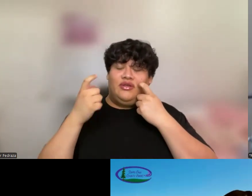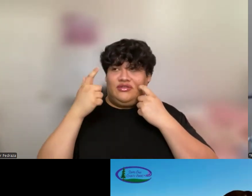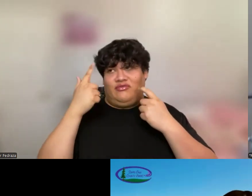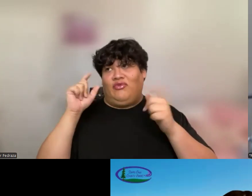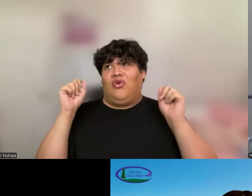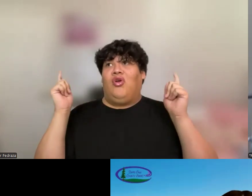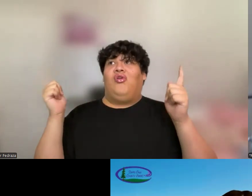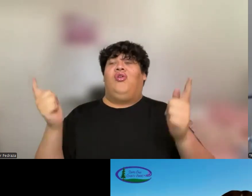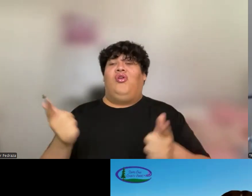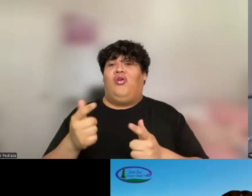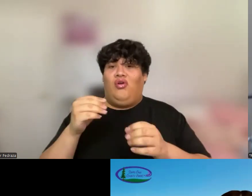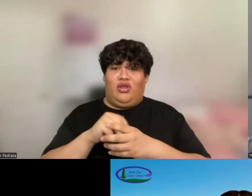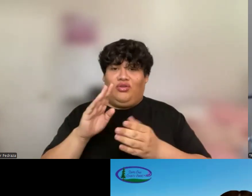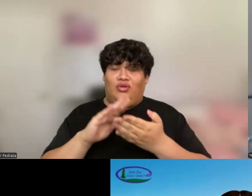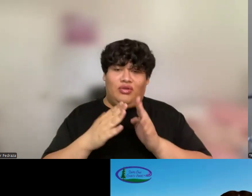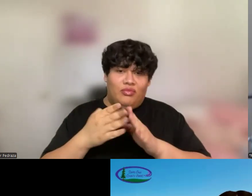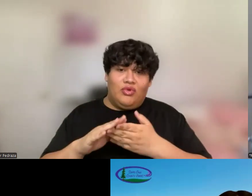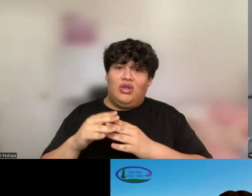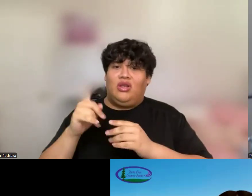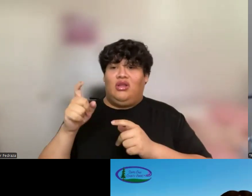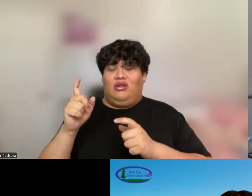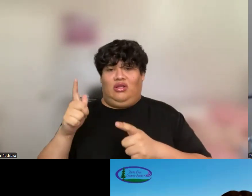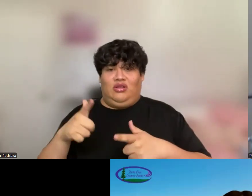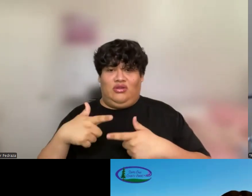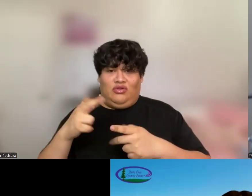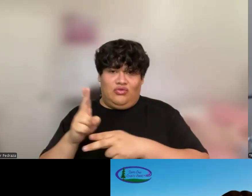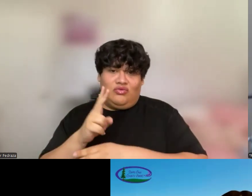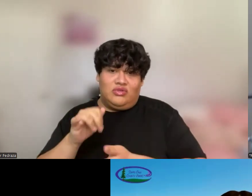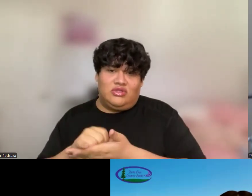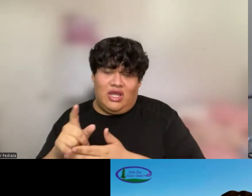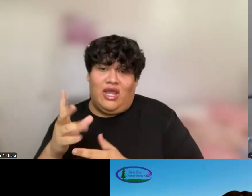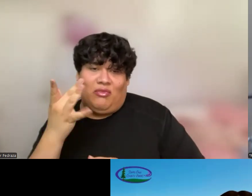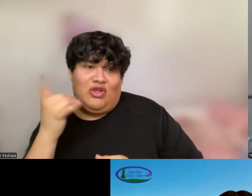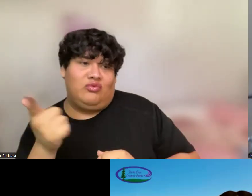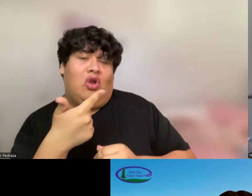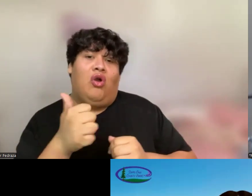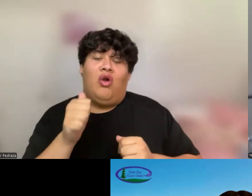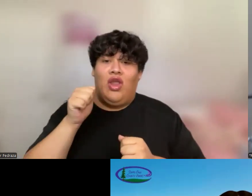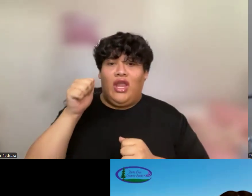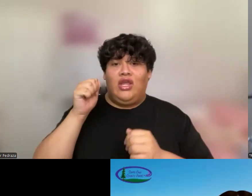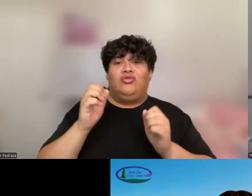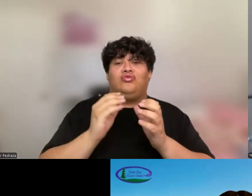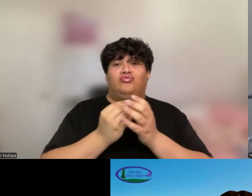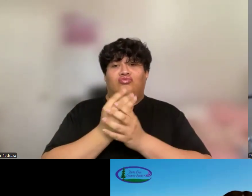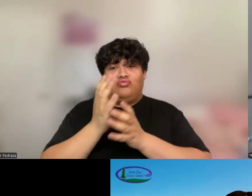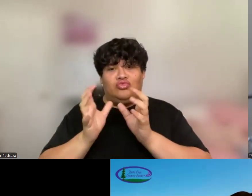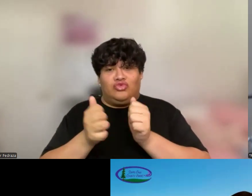everybody and create a community where everybody can thrive as we age together. And there was a comment earlier